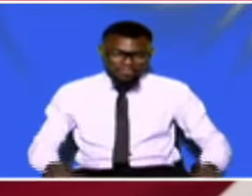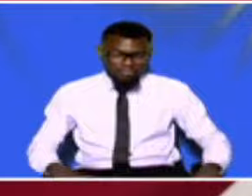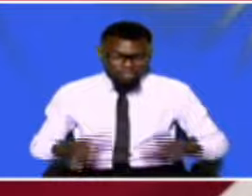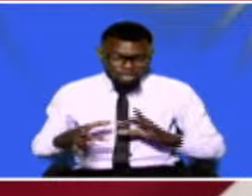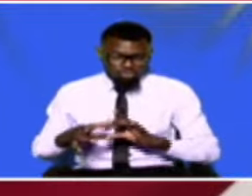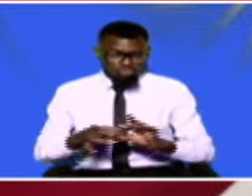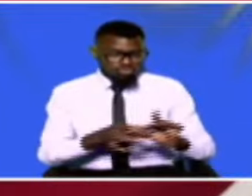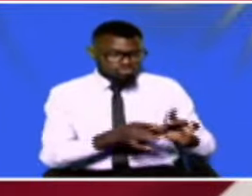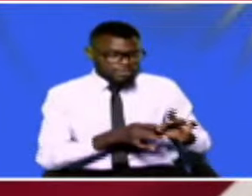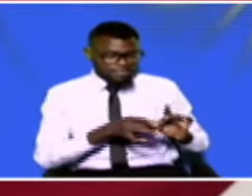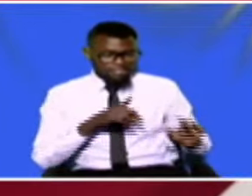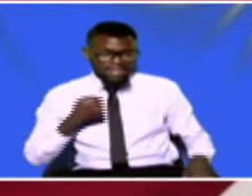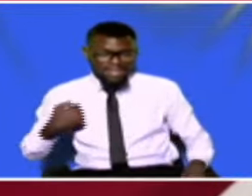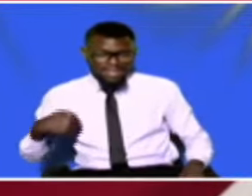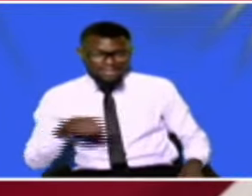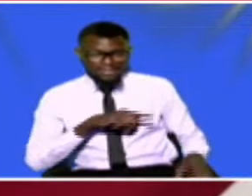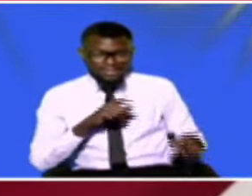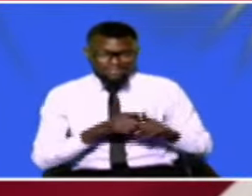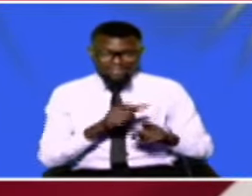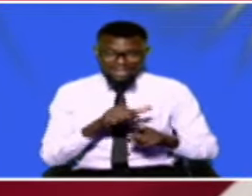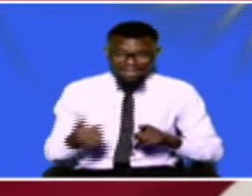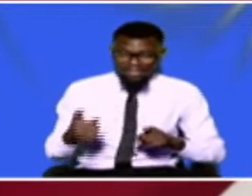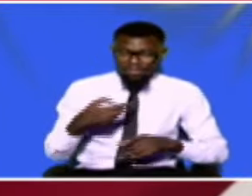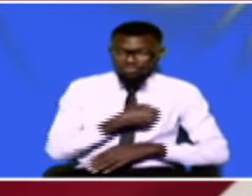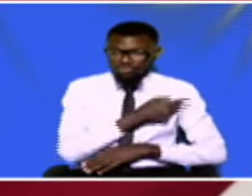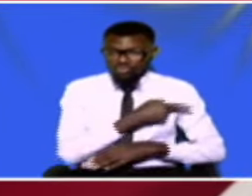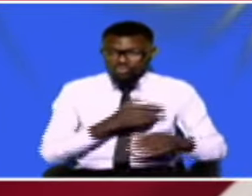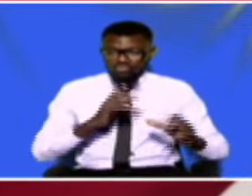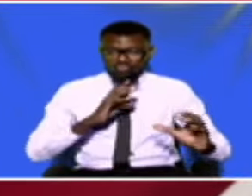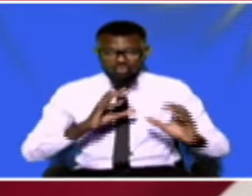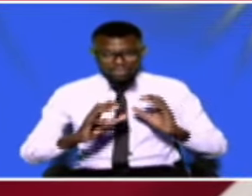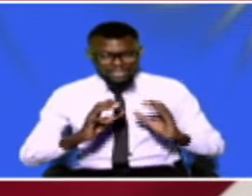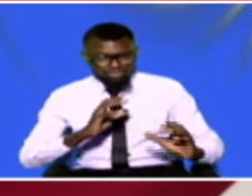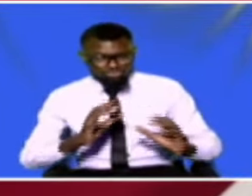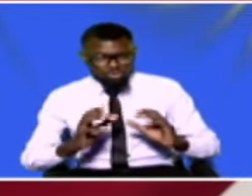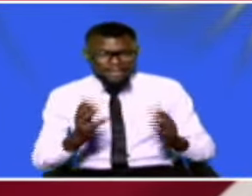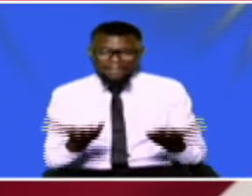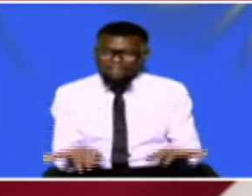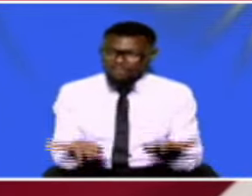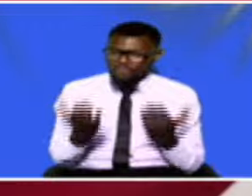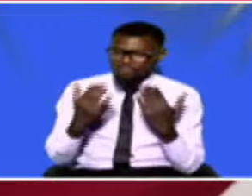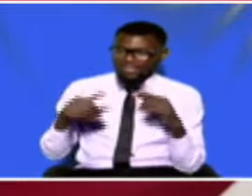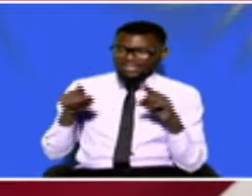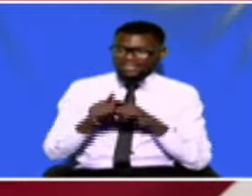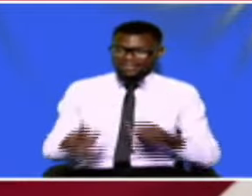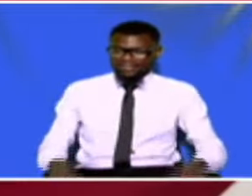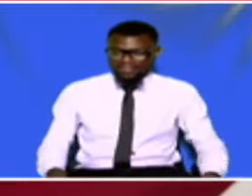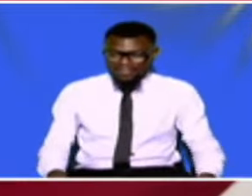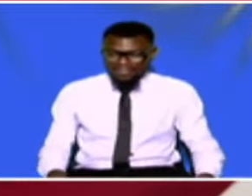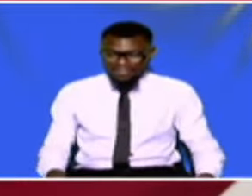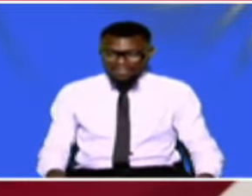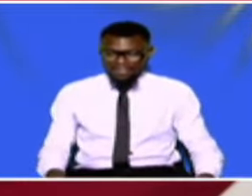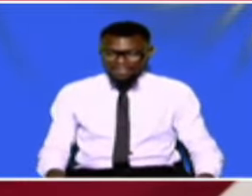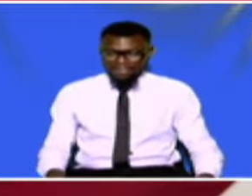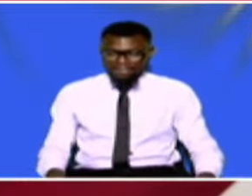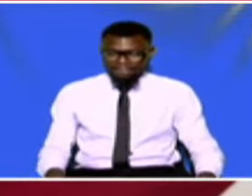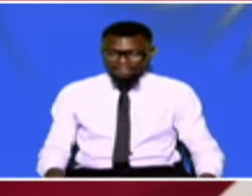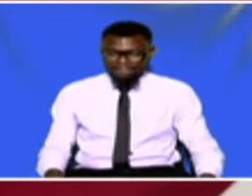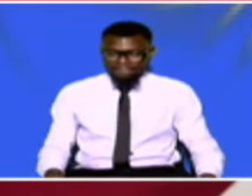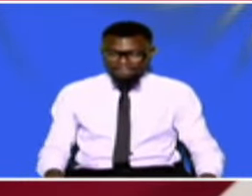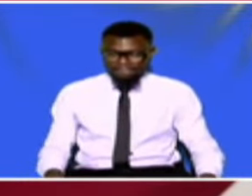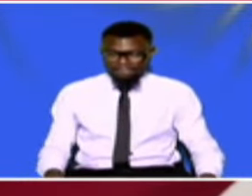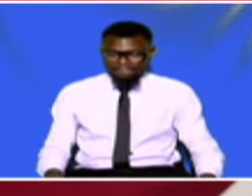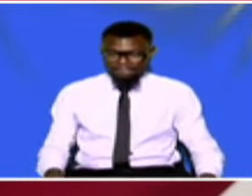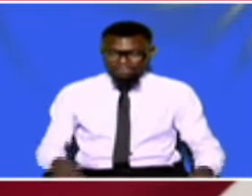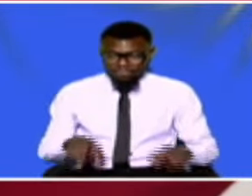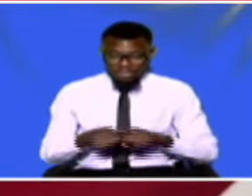facilities, improved communication prior, during and after referral of the clients or our patients and mothers through